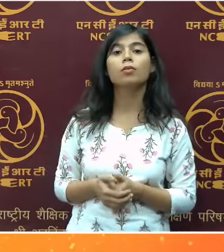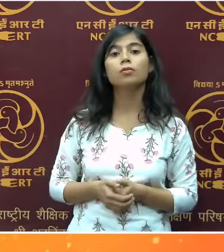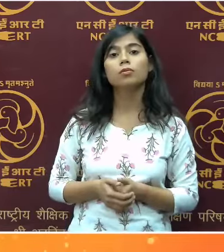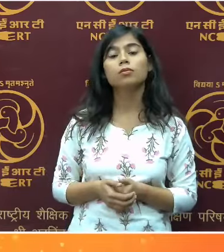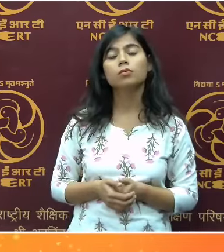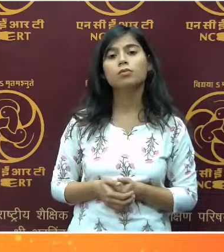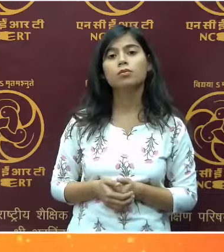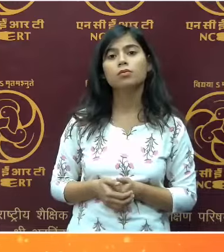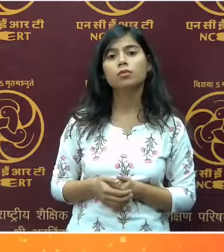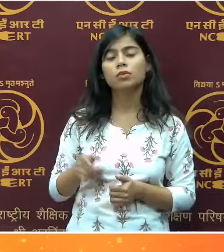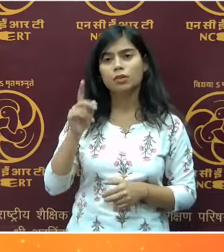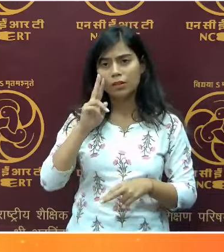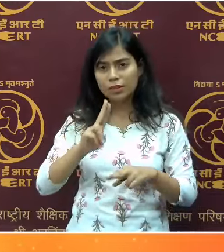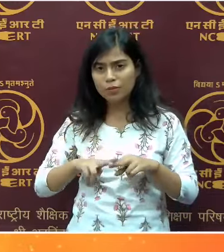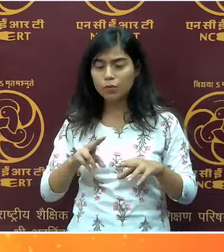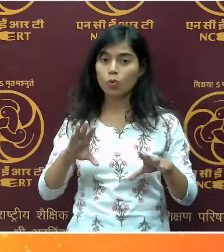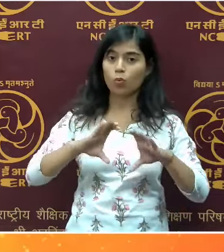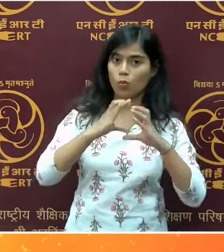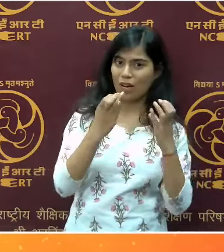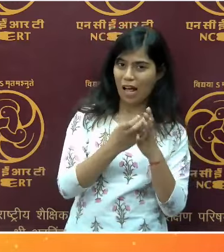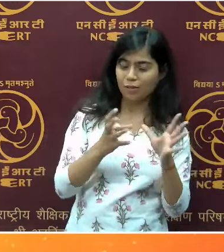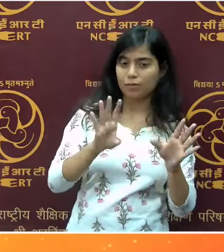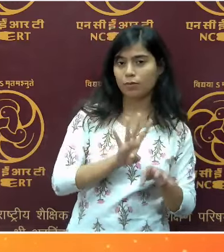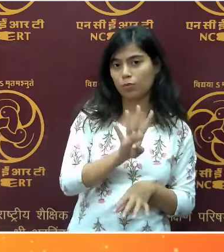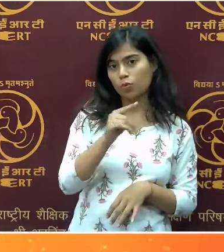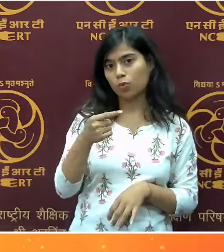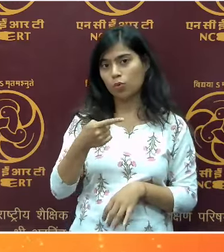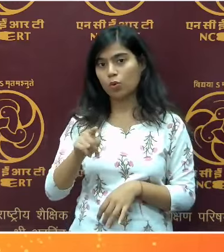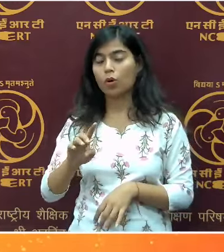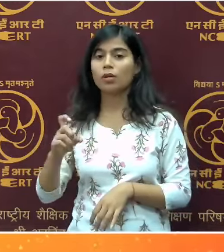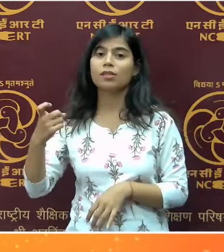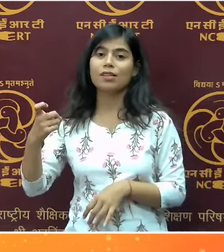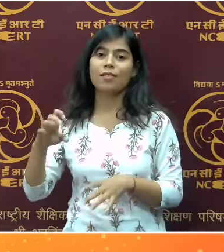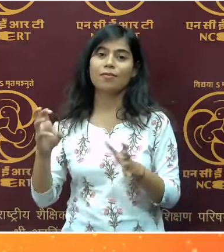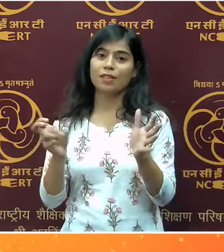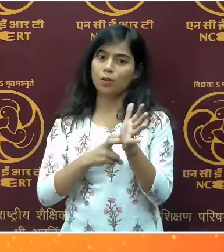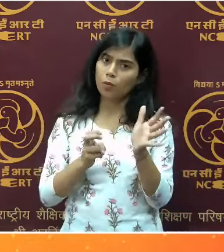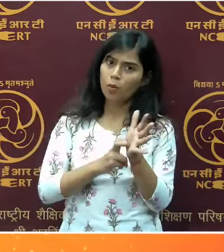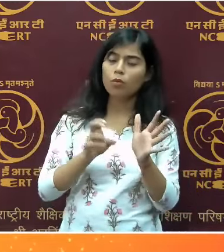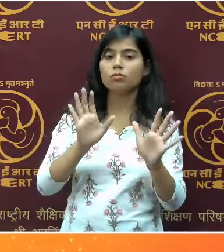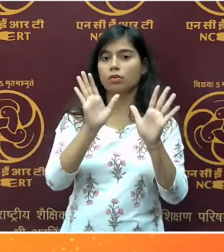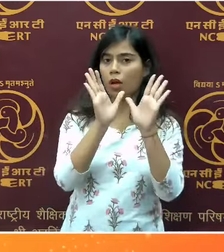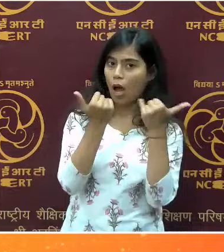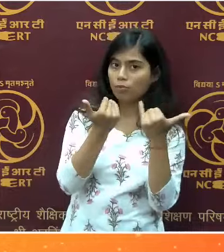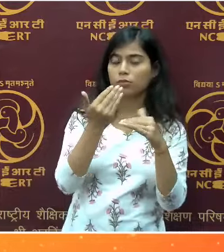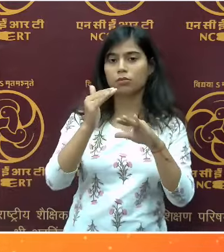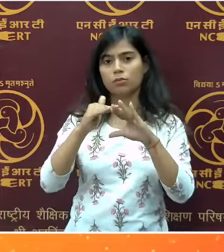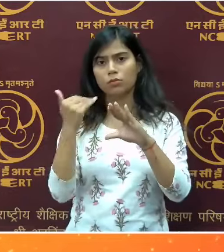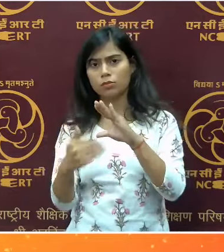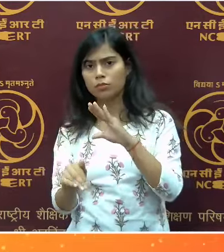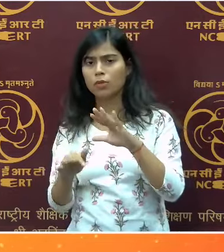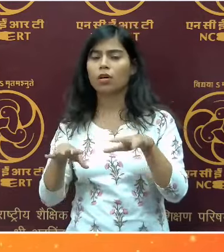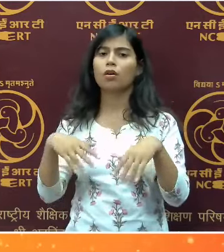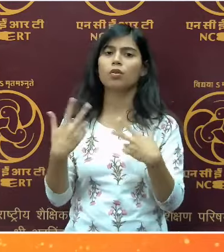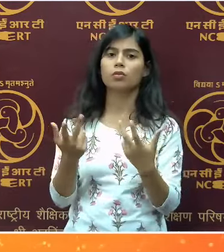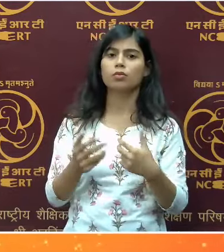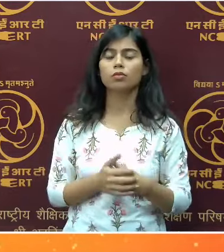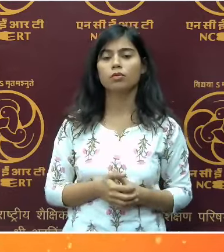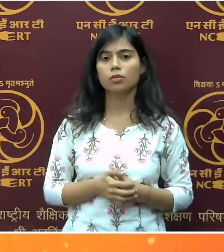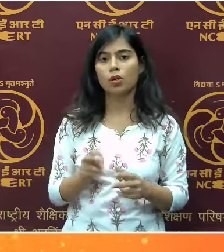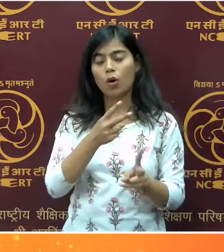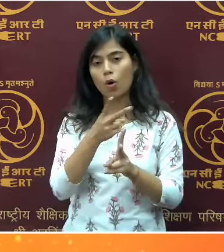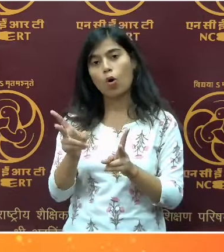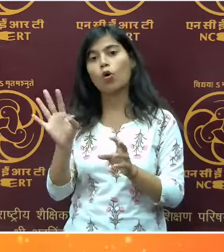If you want to order 4th and 7th grades NCERT new textbooks, you can order it from Amazon, Flipkart and from NCERT's